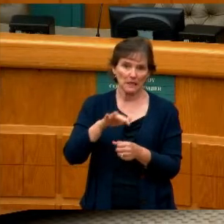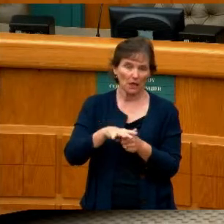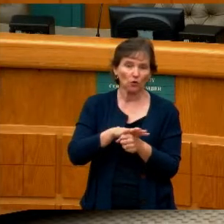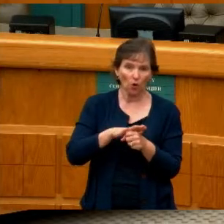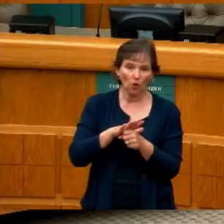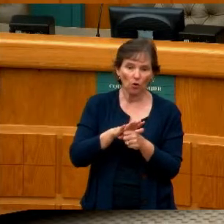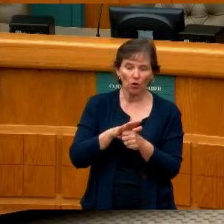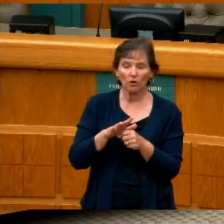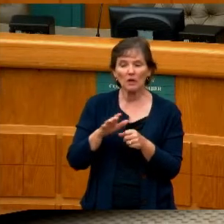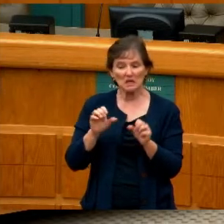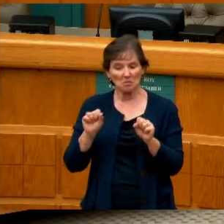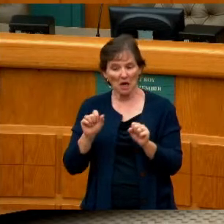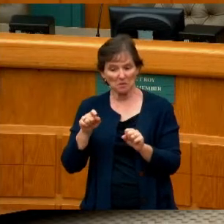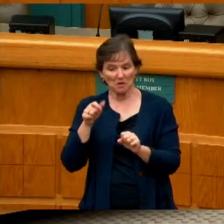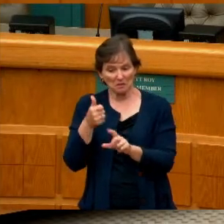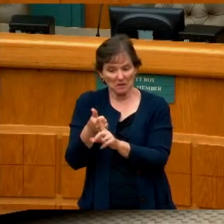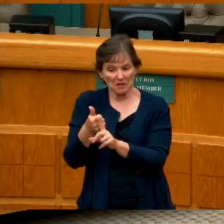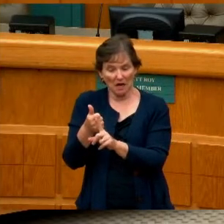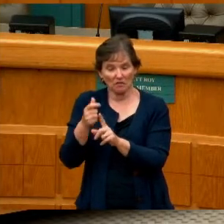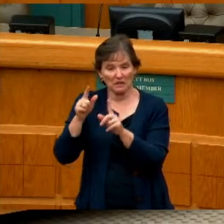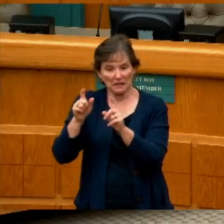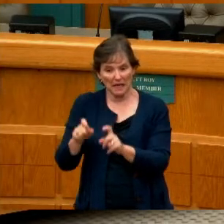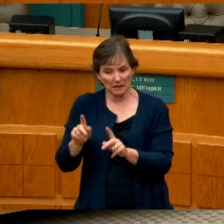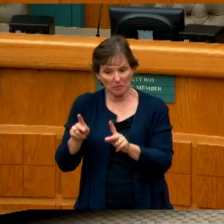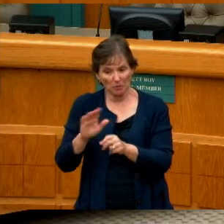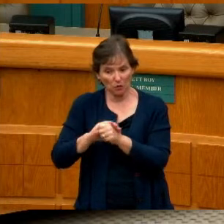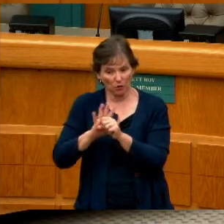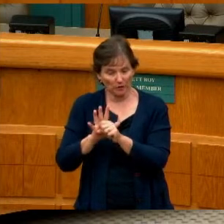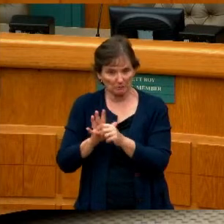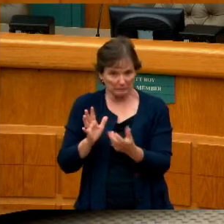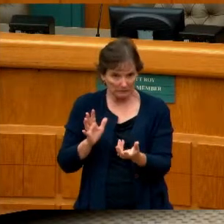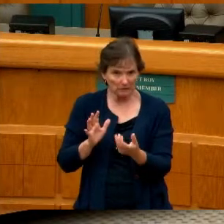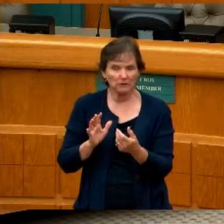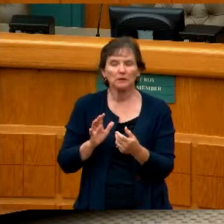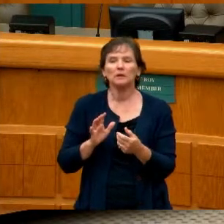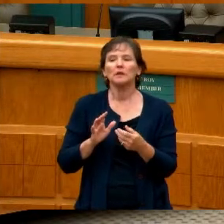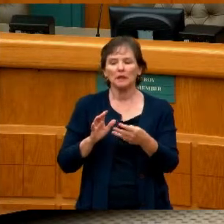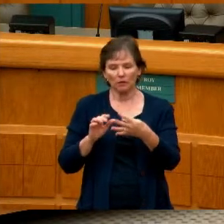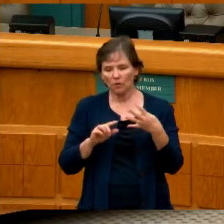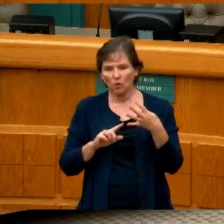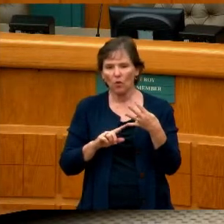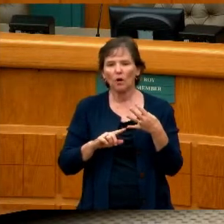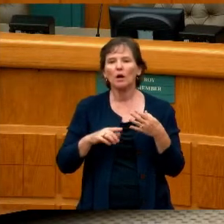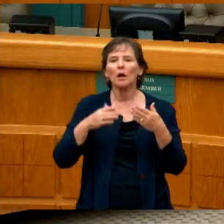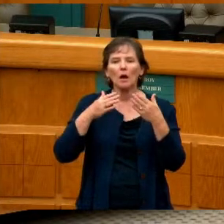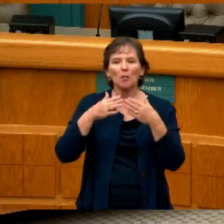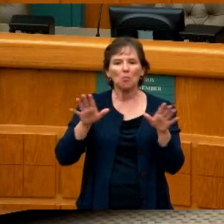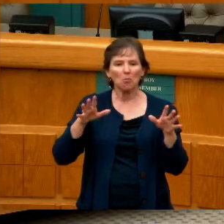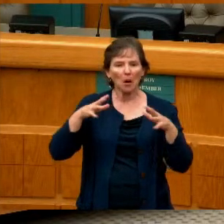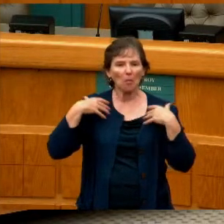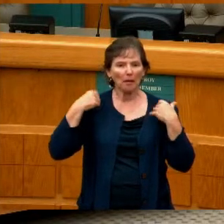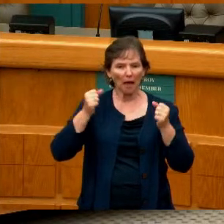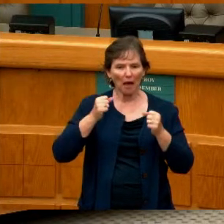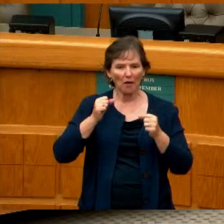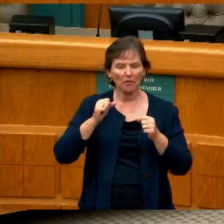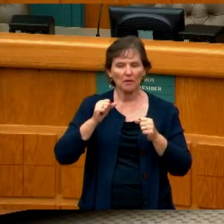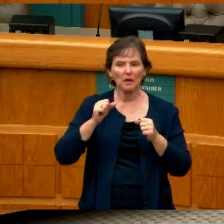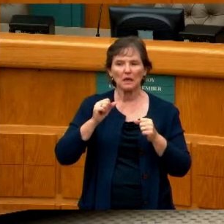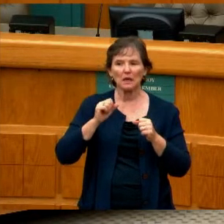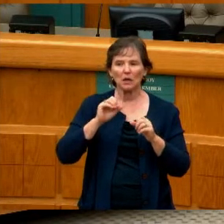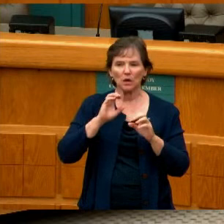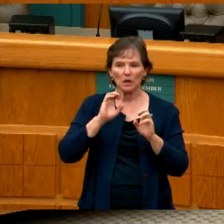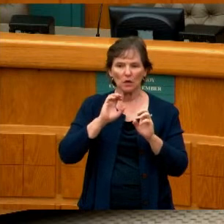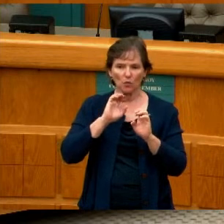community pharmacy staff who may provide direct services to clients, including vaccination or testing for individuals who have